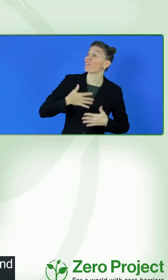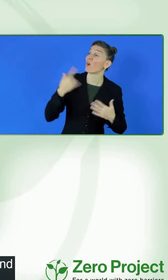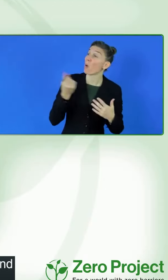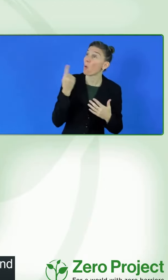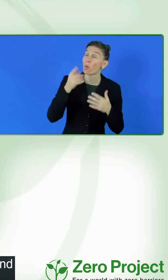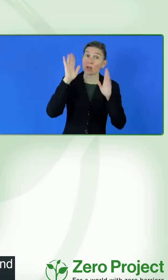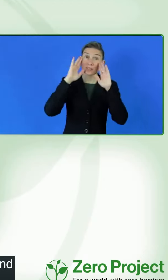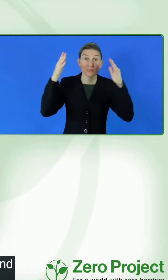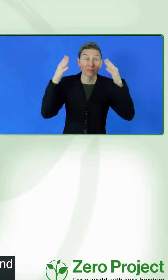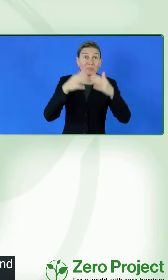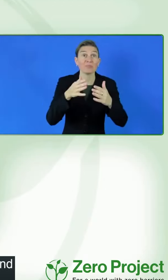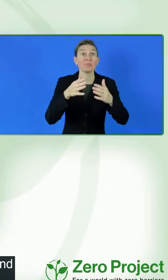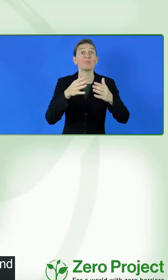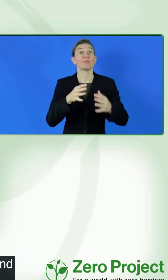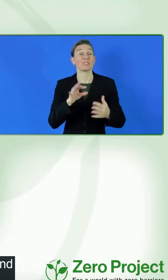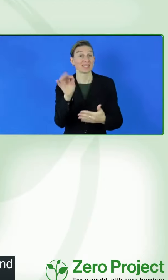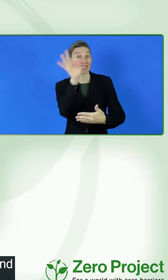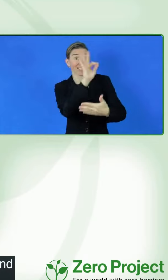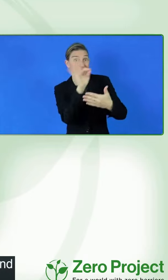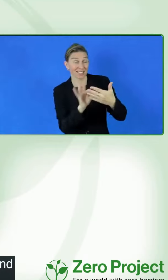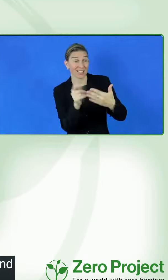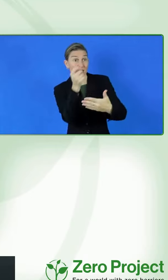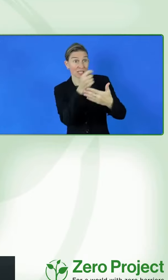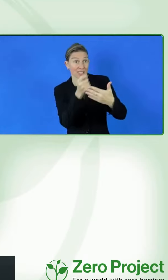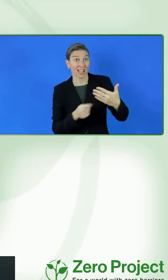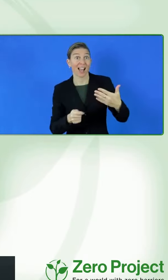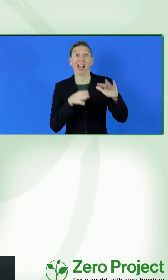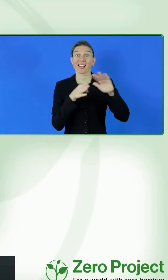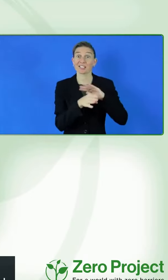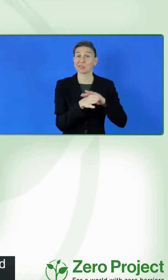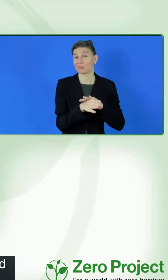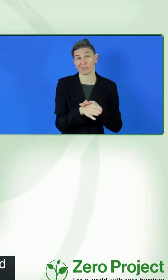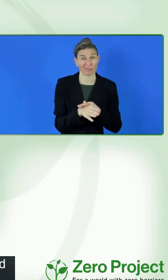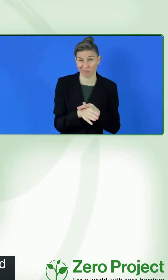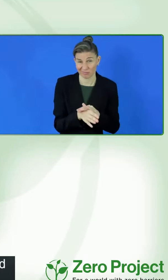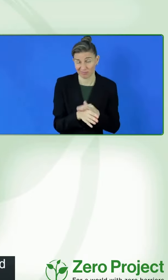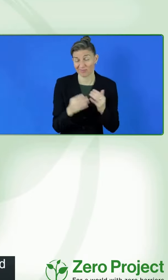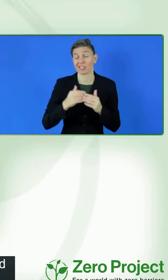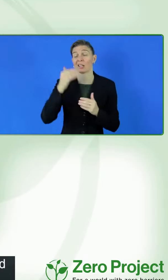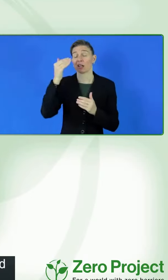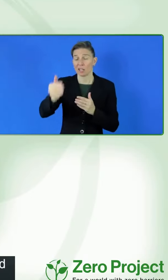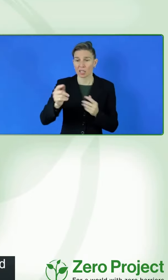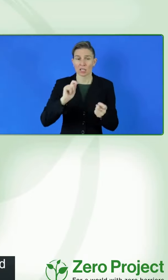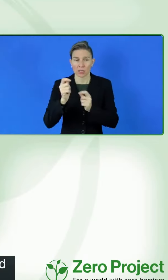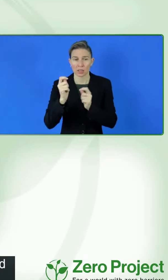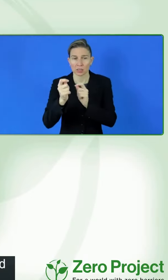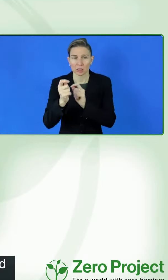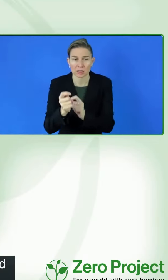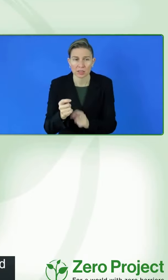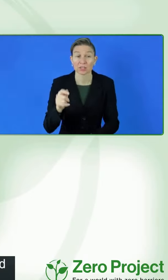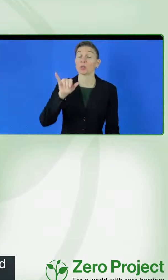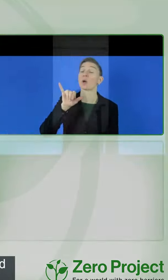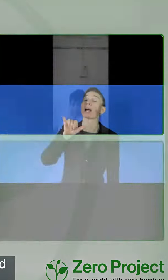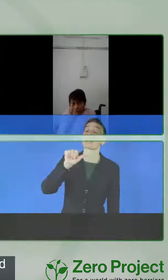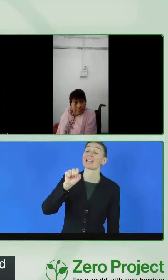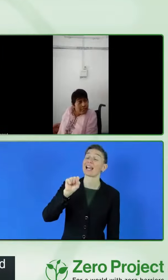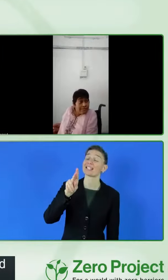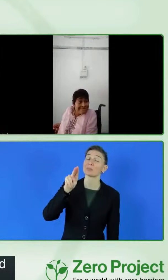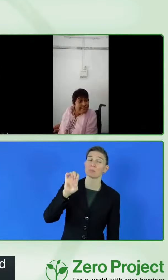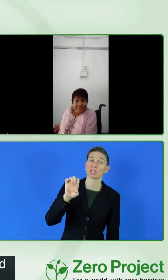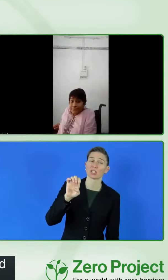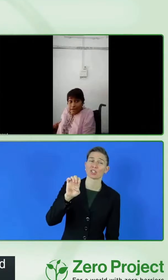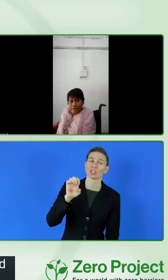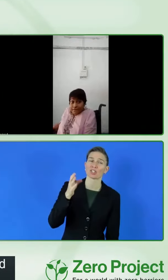some of the things in the current environment, retrofitting accessibility. So hopefully Jasmina will be with us now.